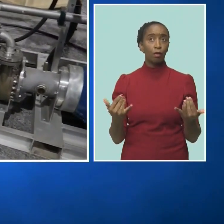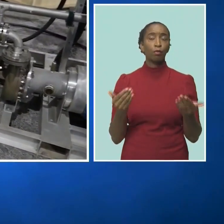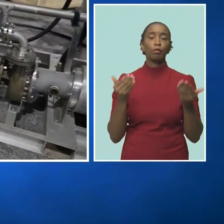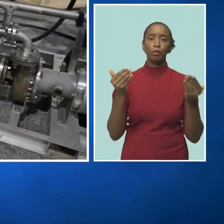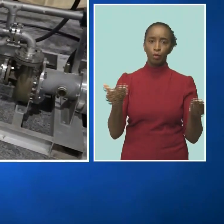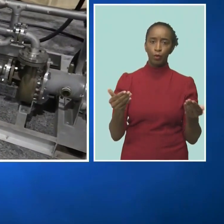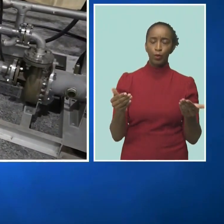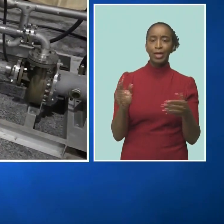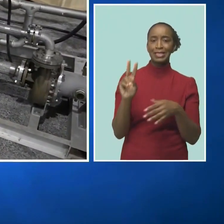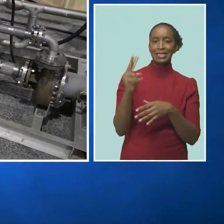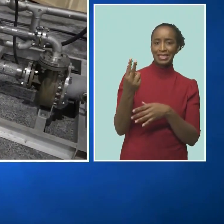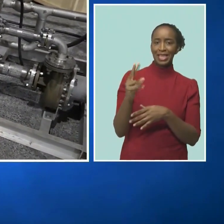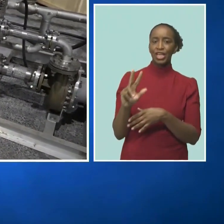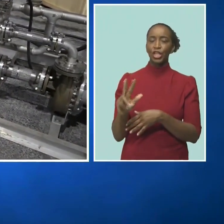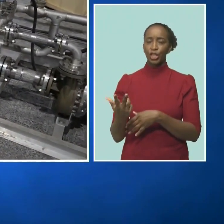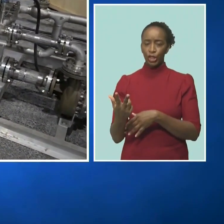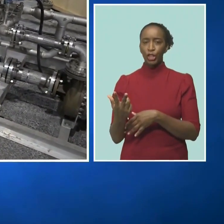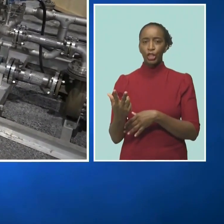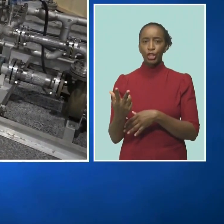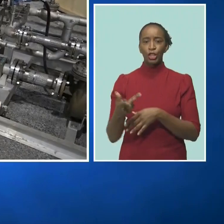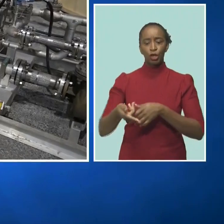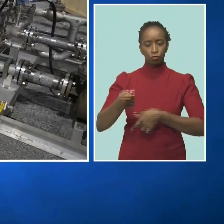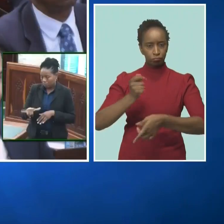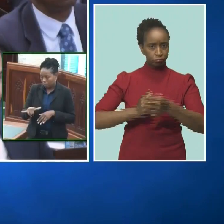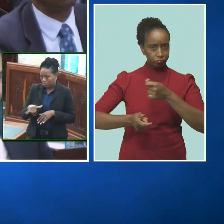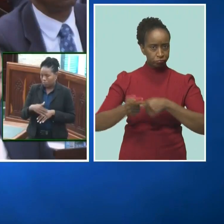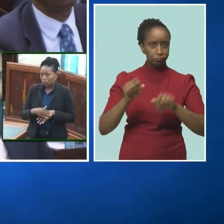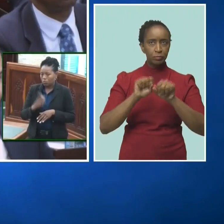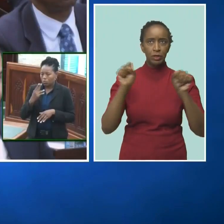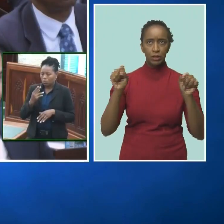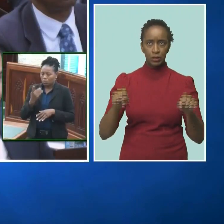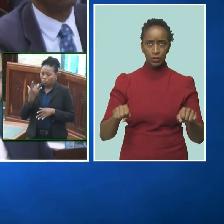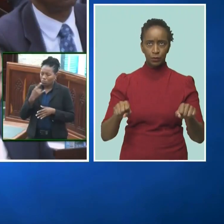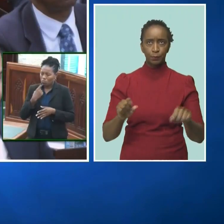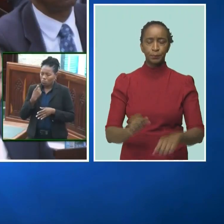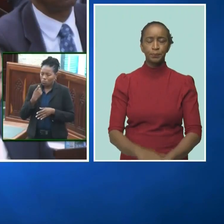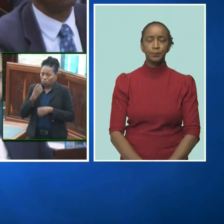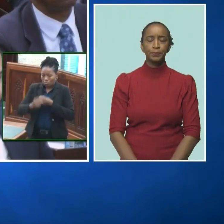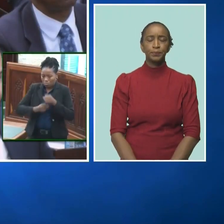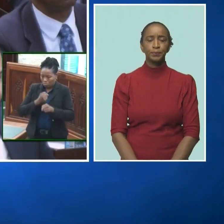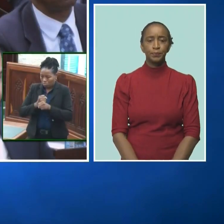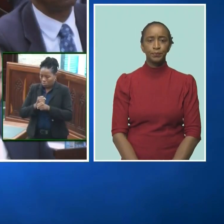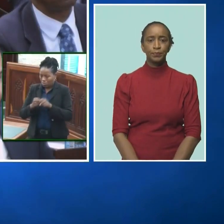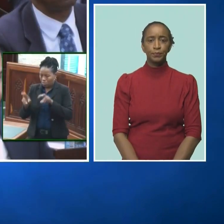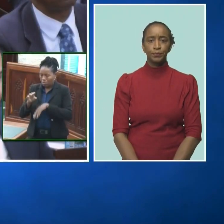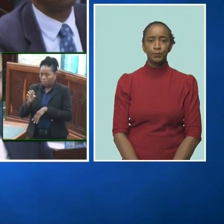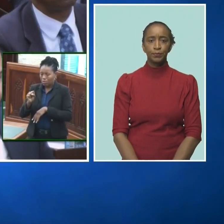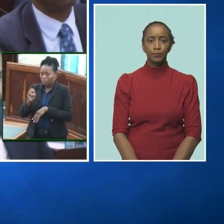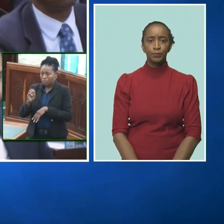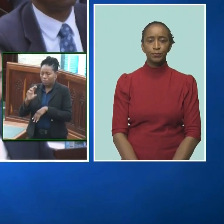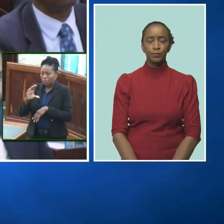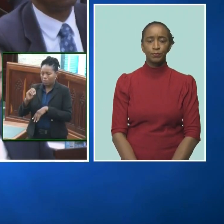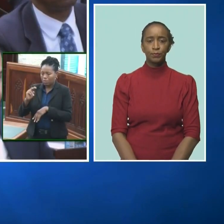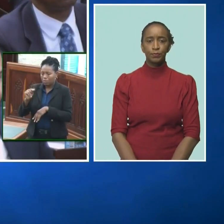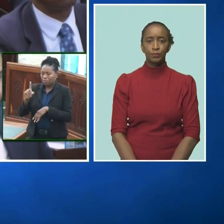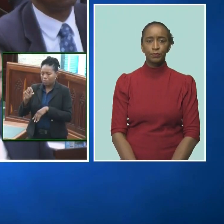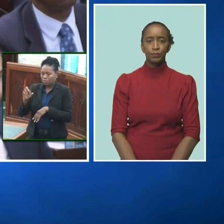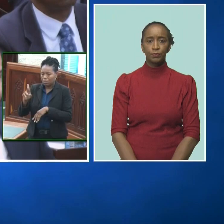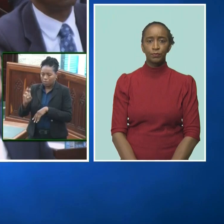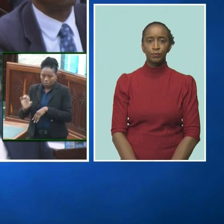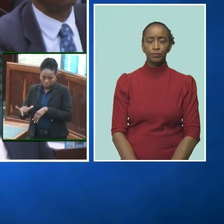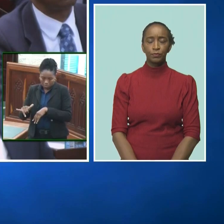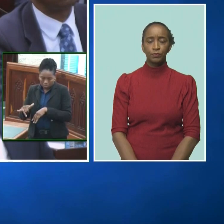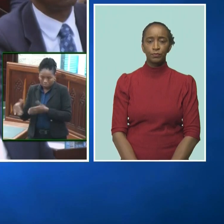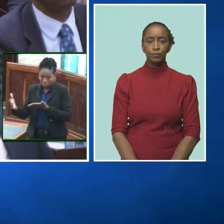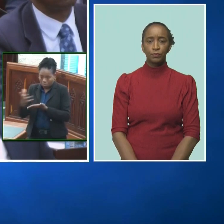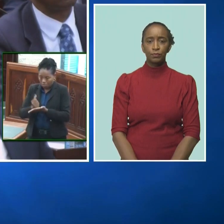and tertiary recovery systems. We've looked at, over the last couple of years, at secondary recovery systems, and we've